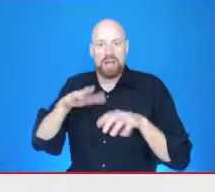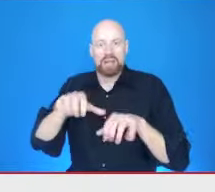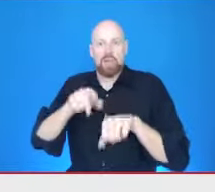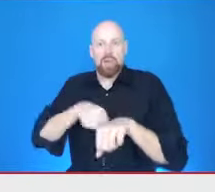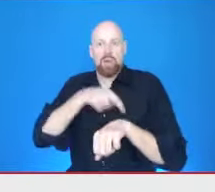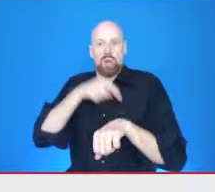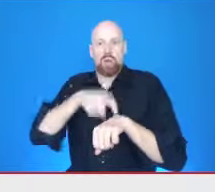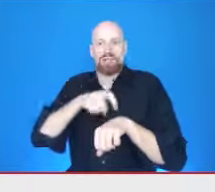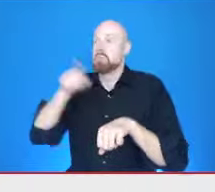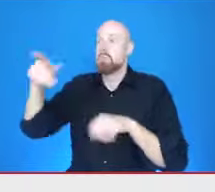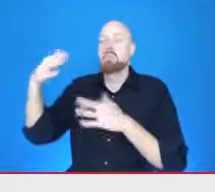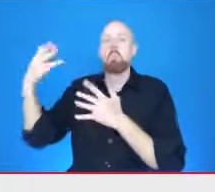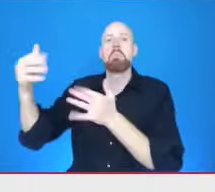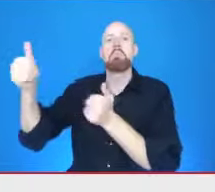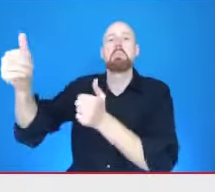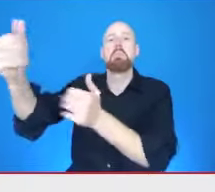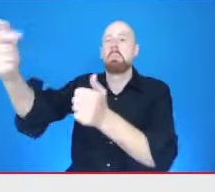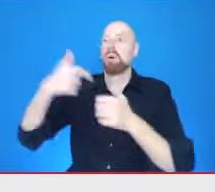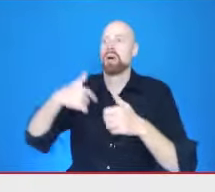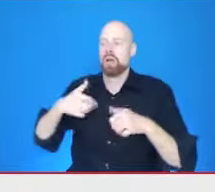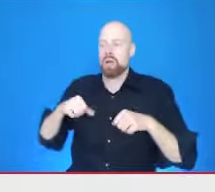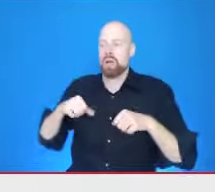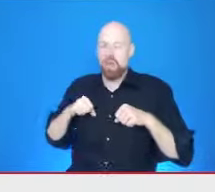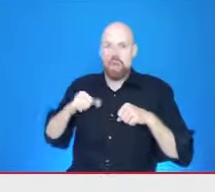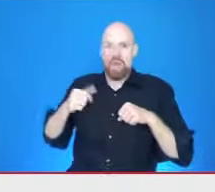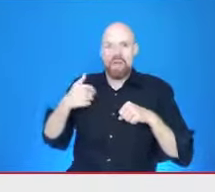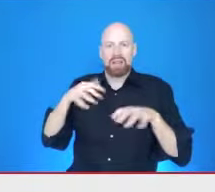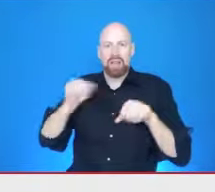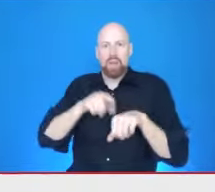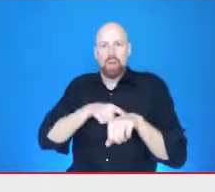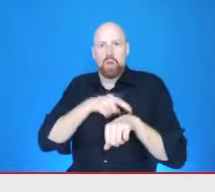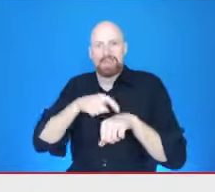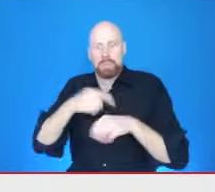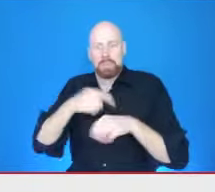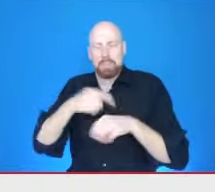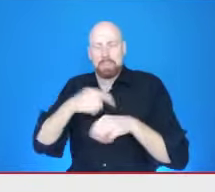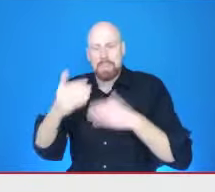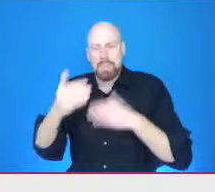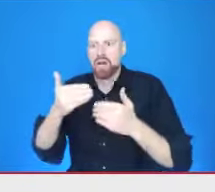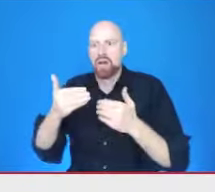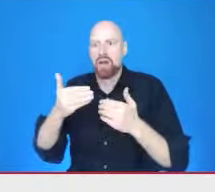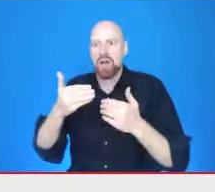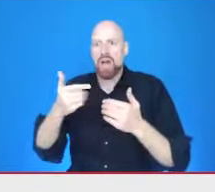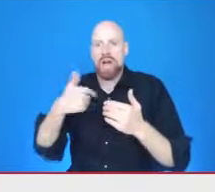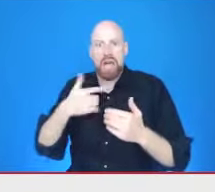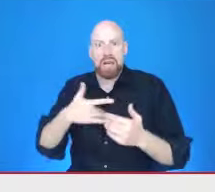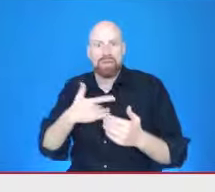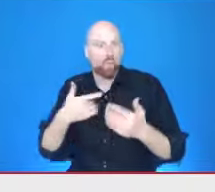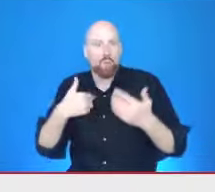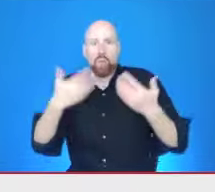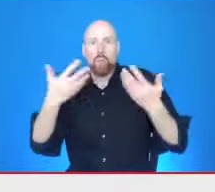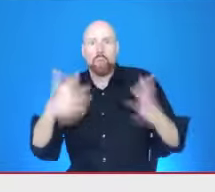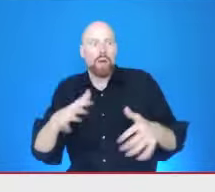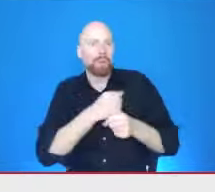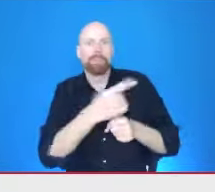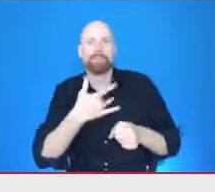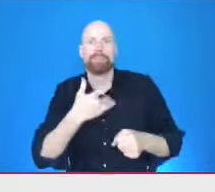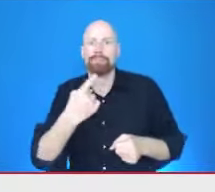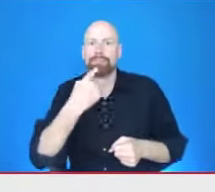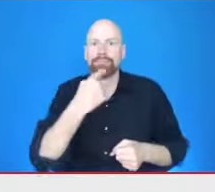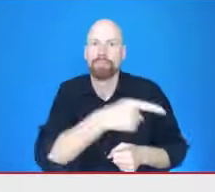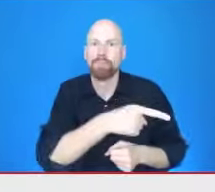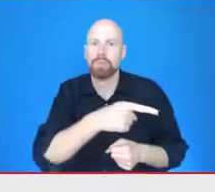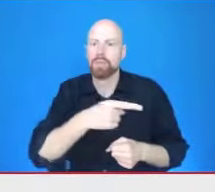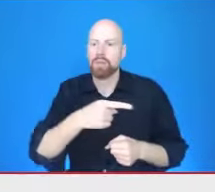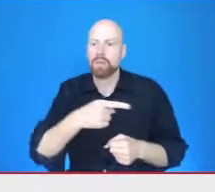walk me to my dorm, and it didn't matter how far or late the hour, just so I would get there safe. He could tell if I was upset or angry or scared